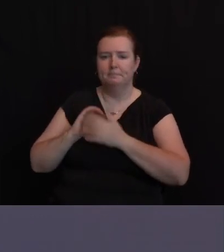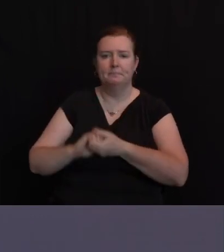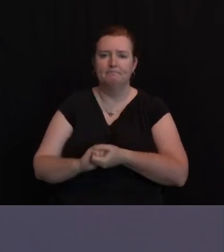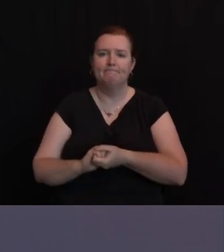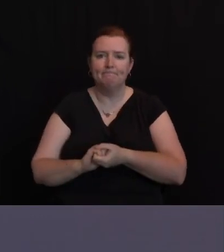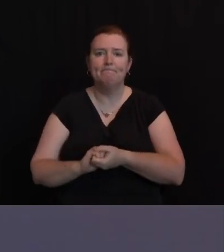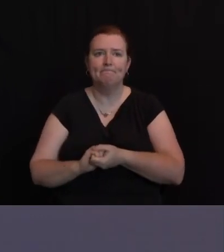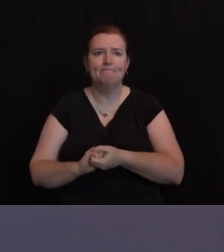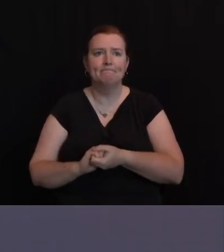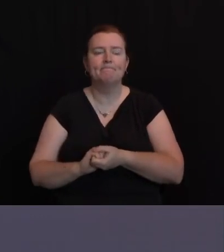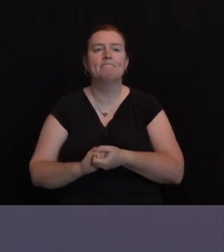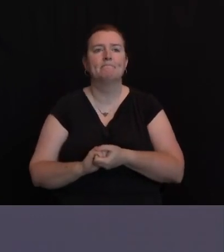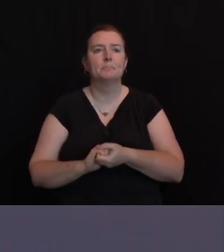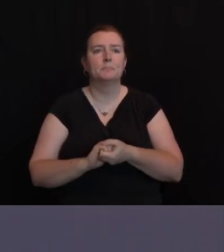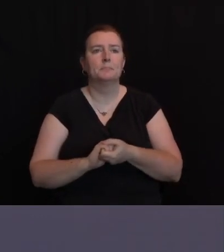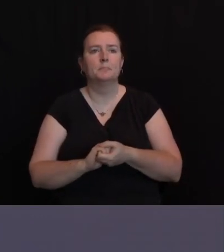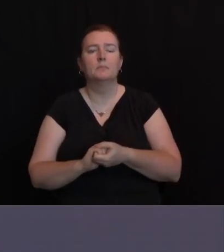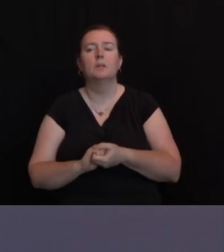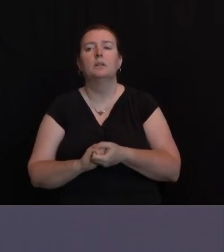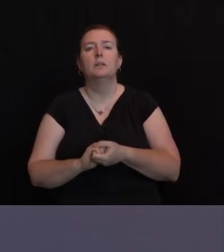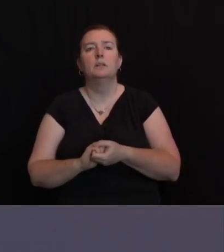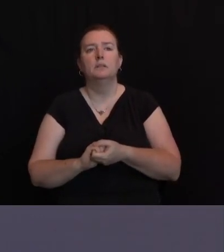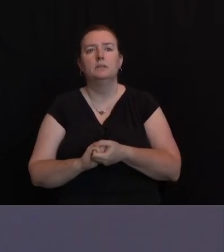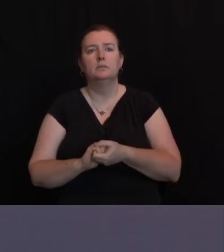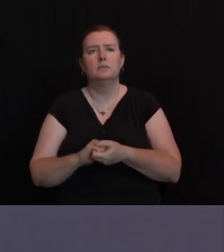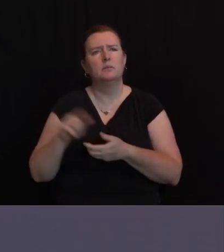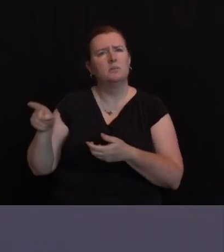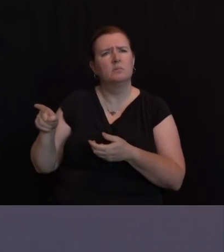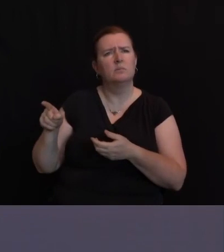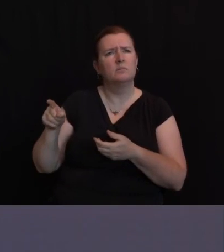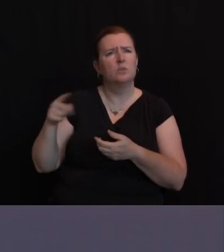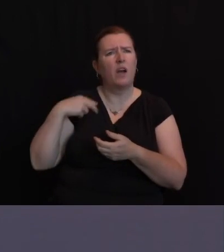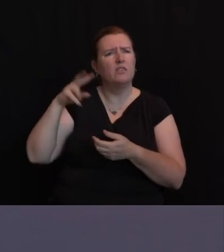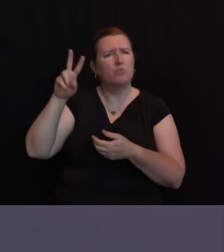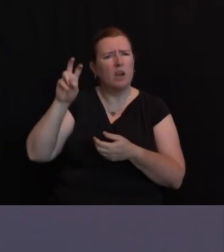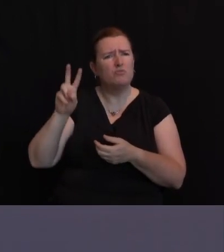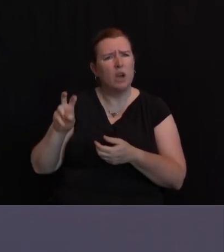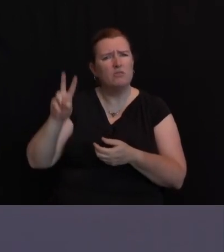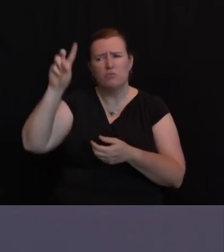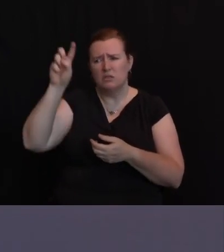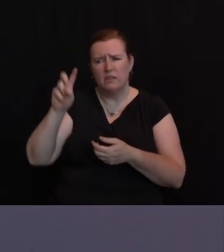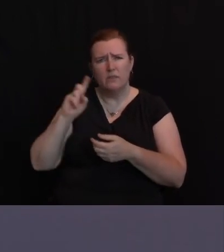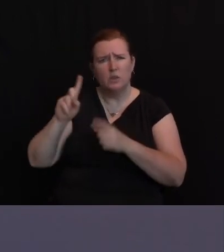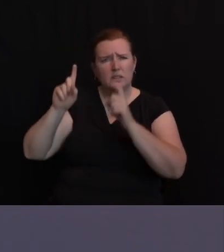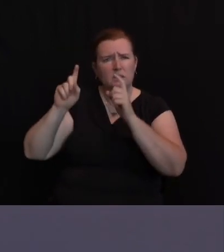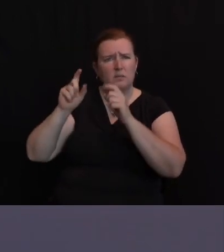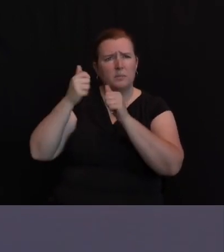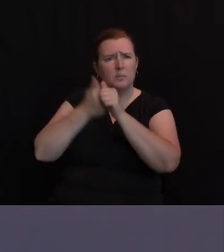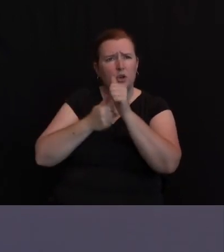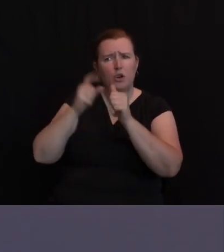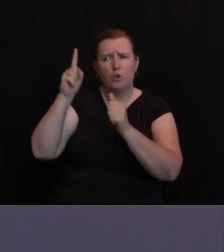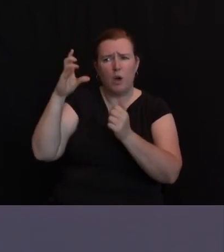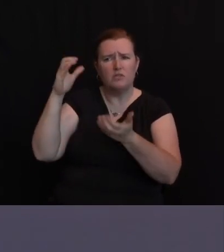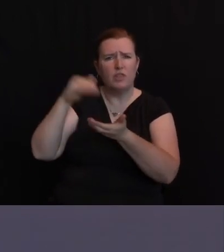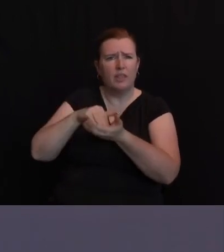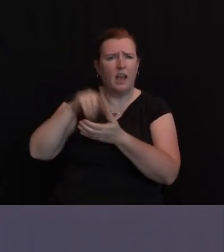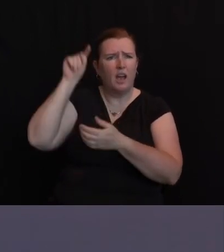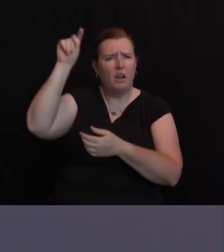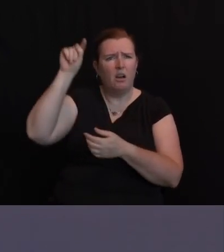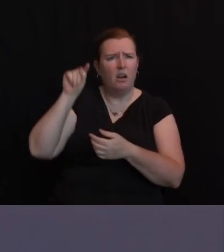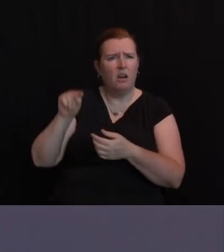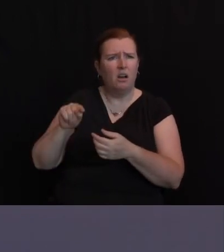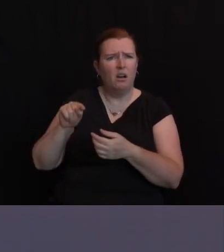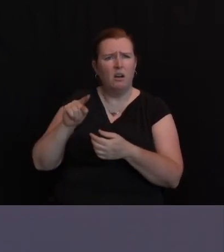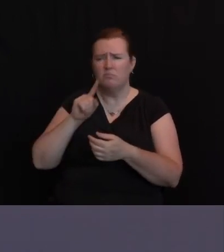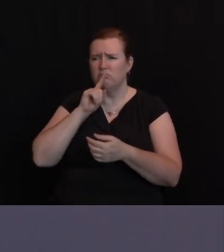If you look at the 200 and somethings per 100,000 residents of testing capacity, I'm not going to pick on other states, but one